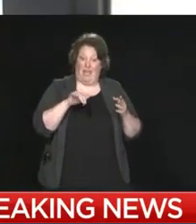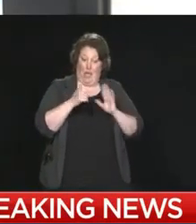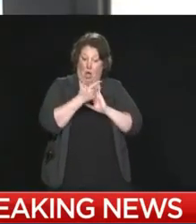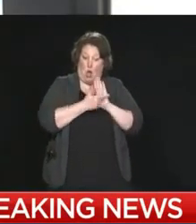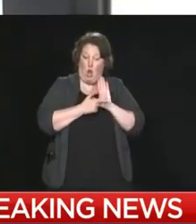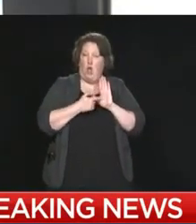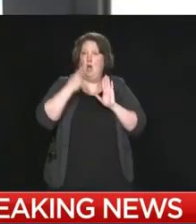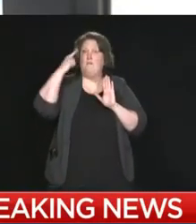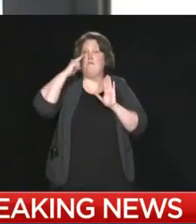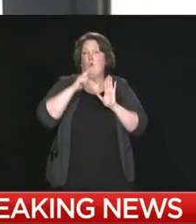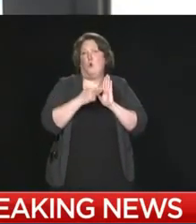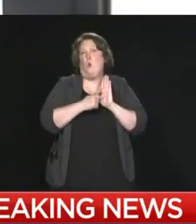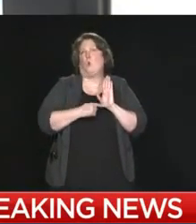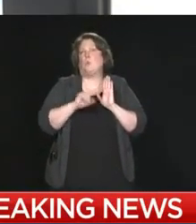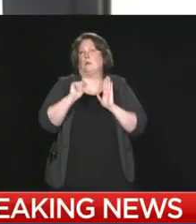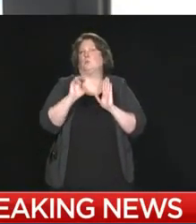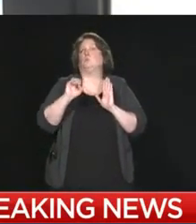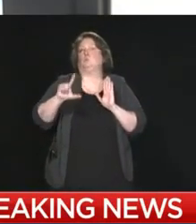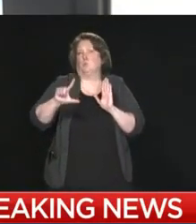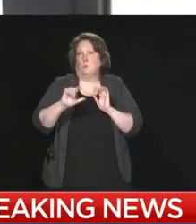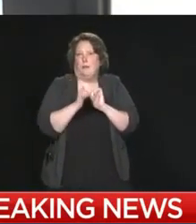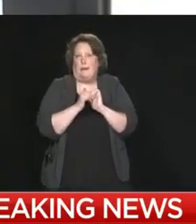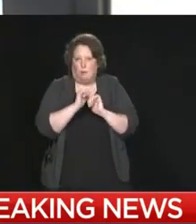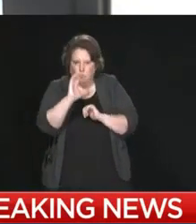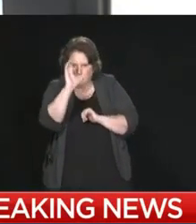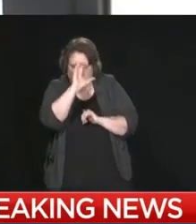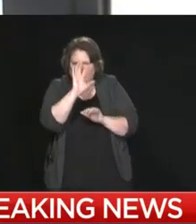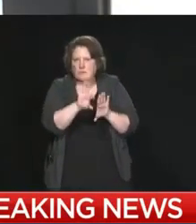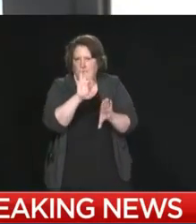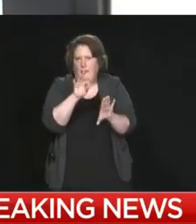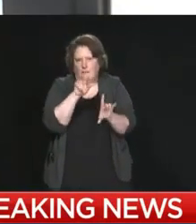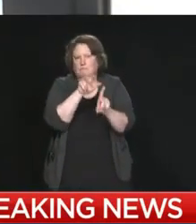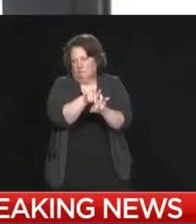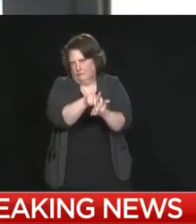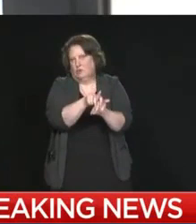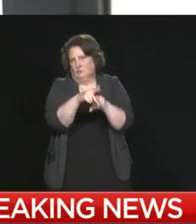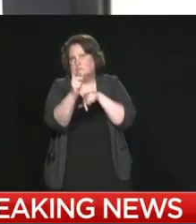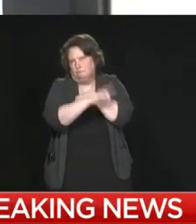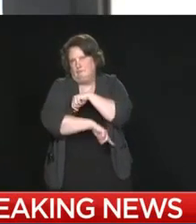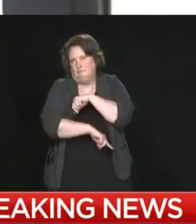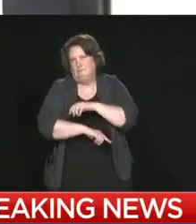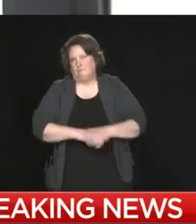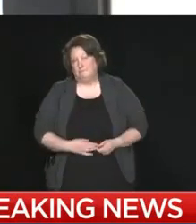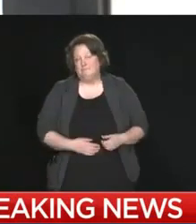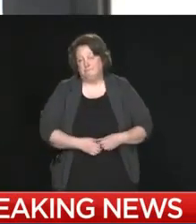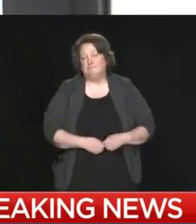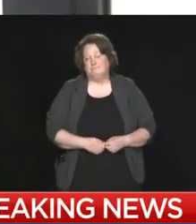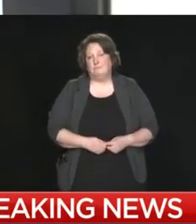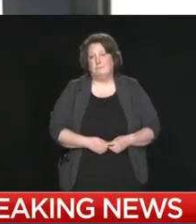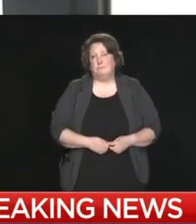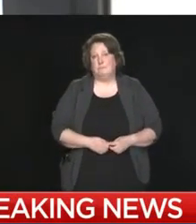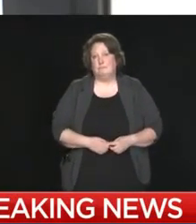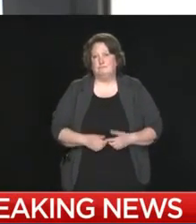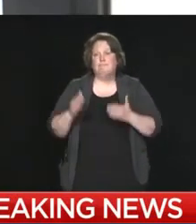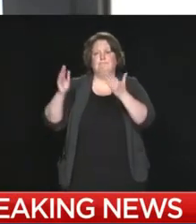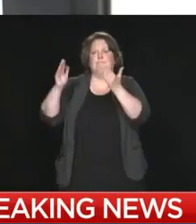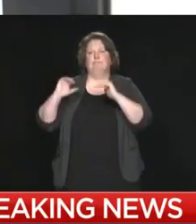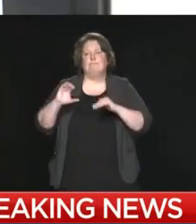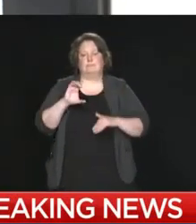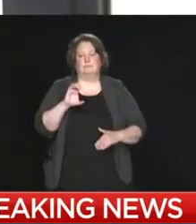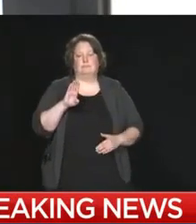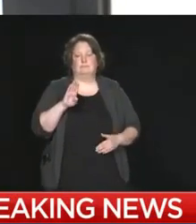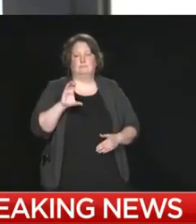who deliberately choose to take advantage of people and systems' vulnerability in a time of crisis. Hi, Prime Minister. Tom Parry,